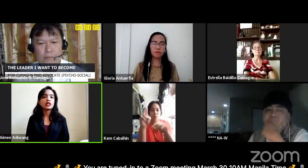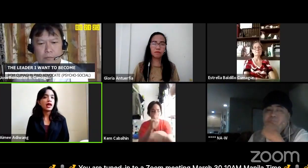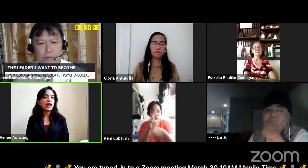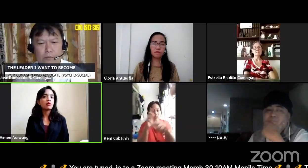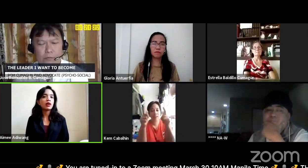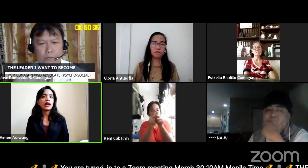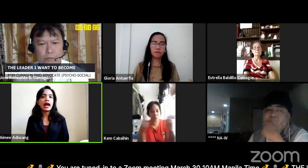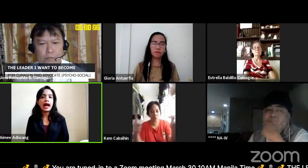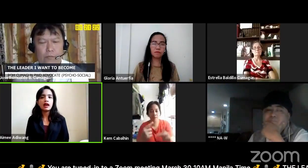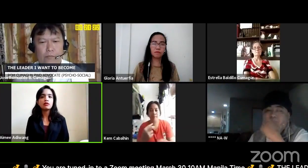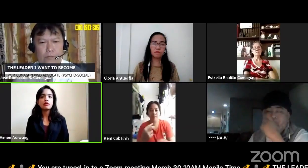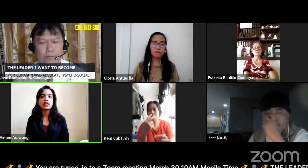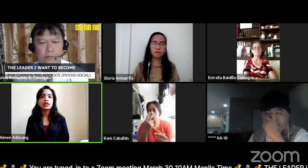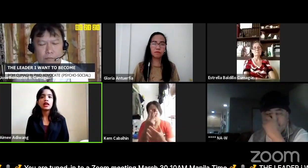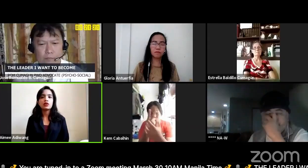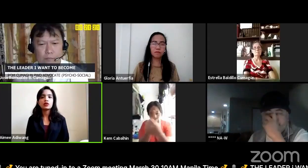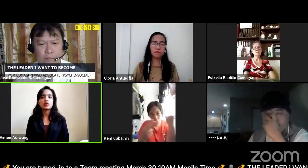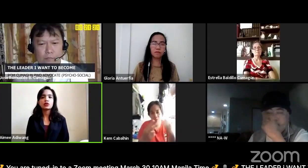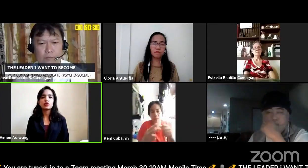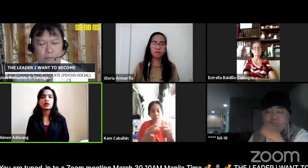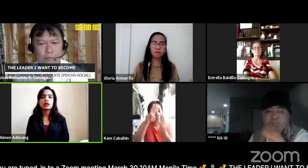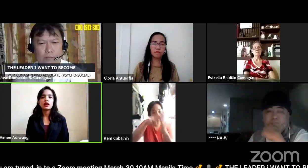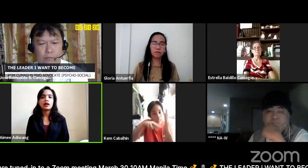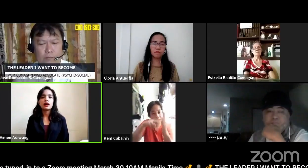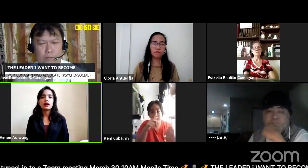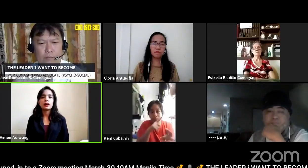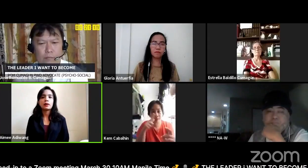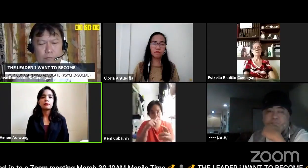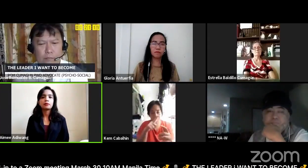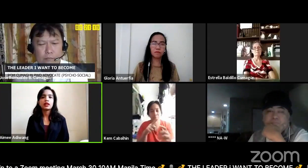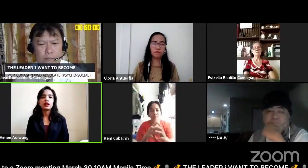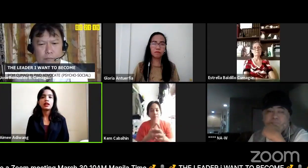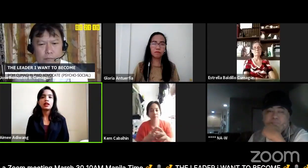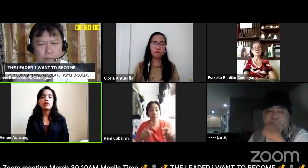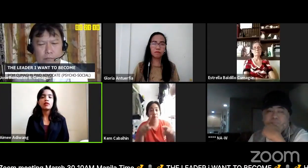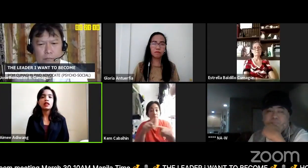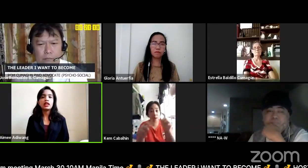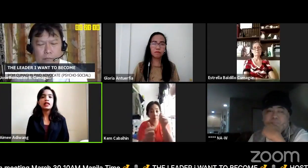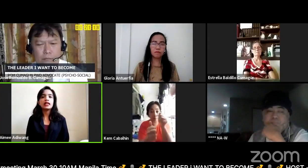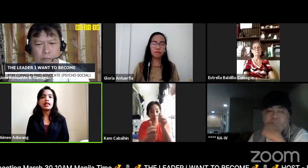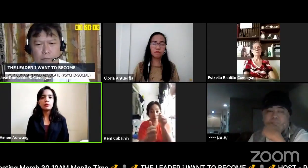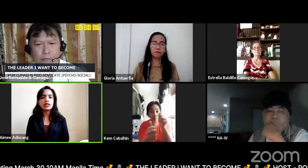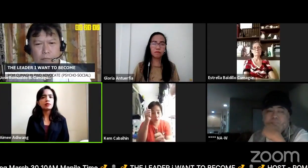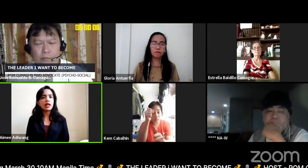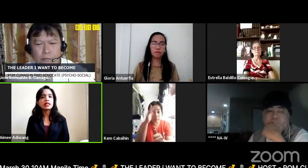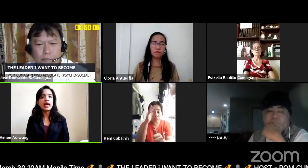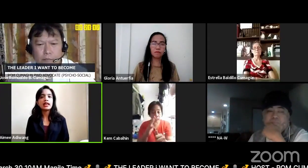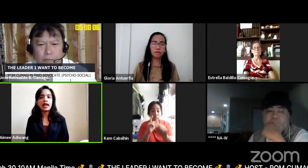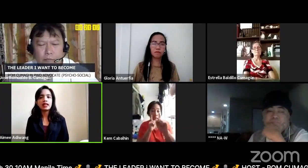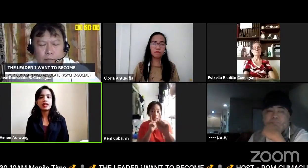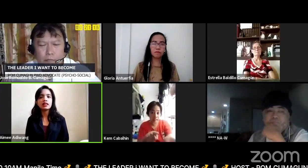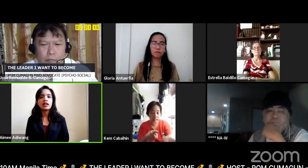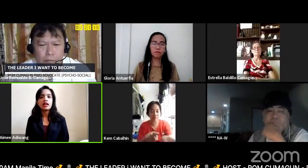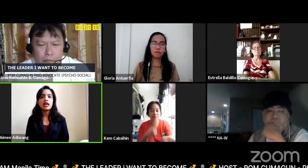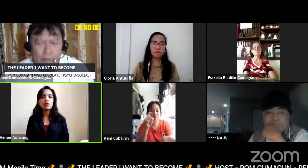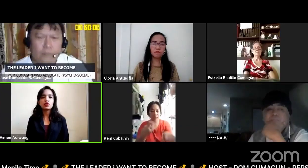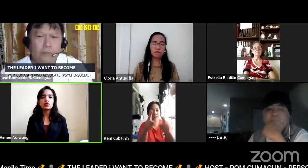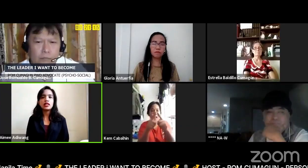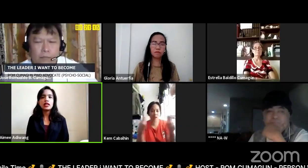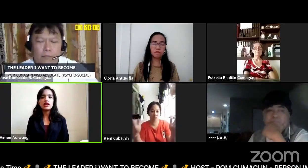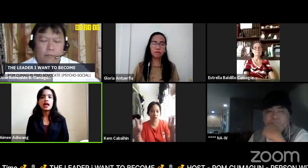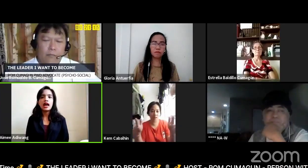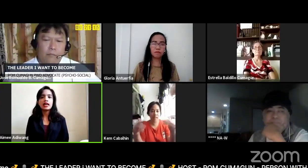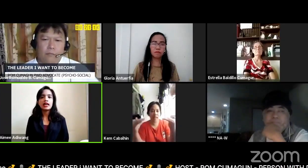them to respect what I have and also uh, even reading lips sometimes I can,